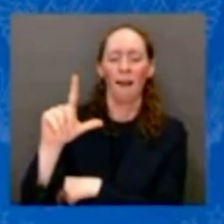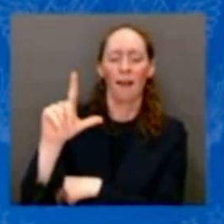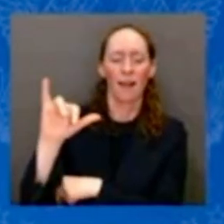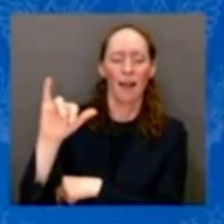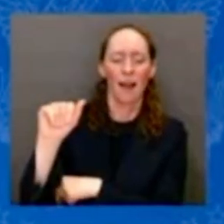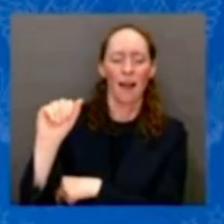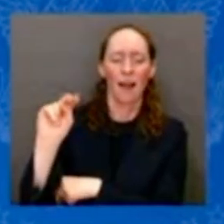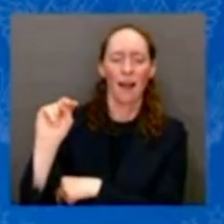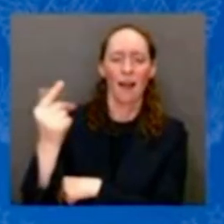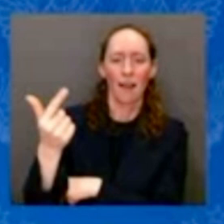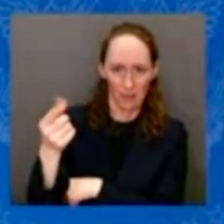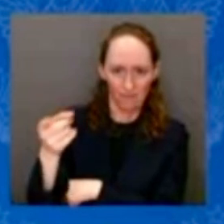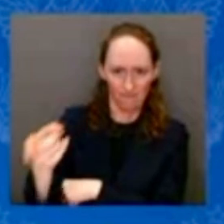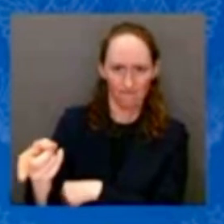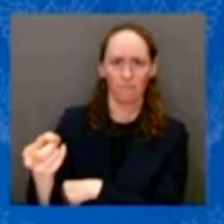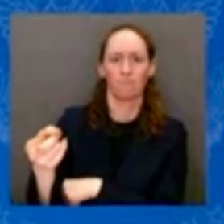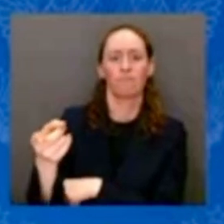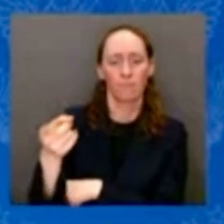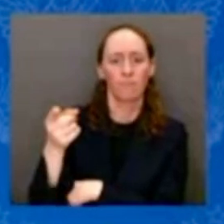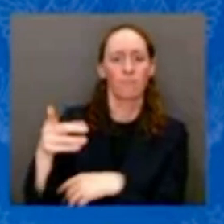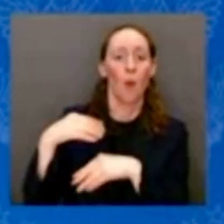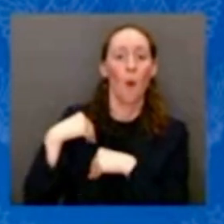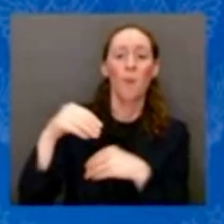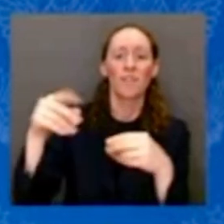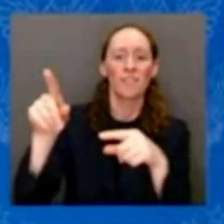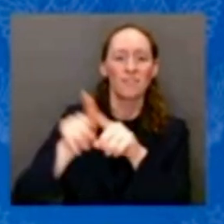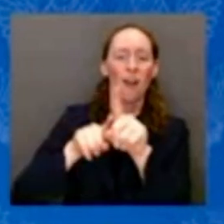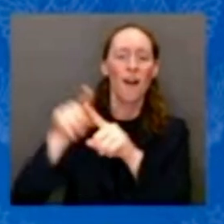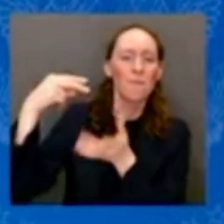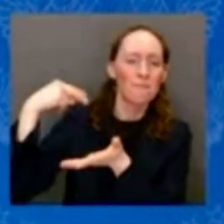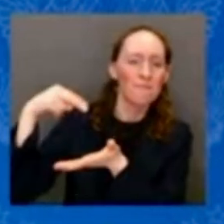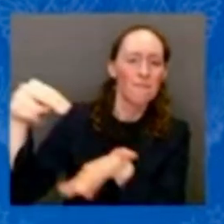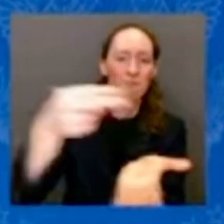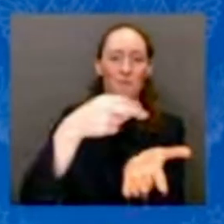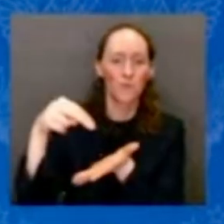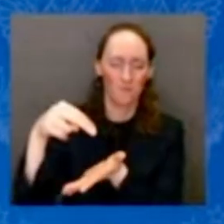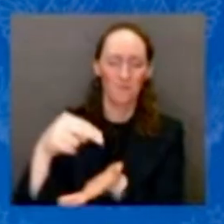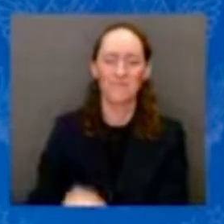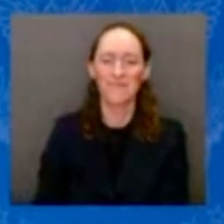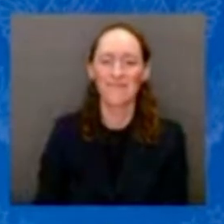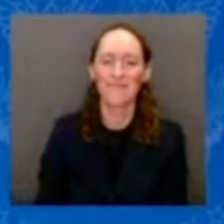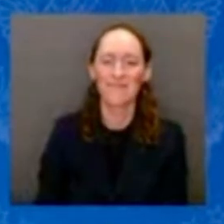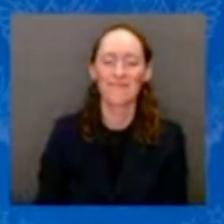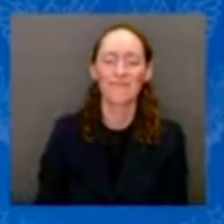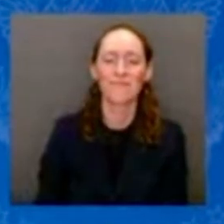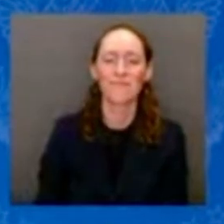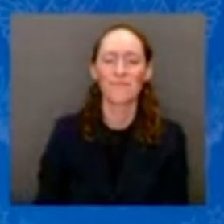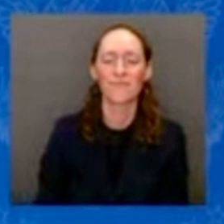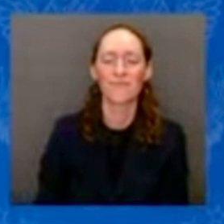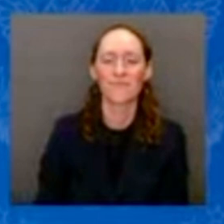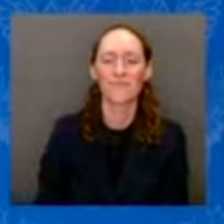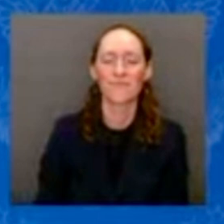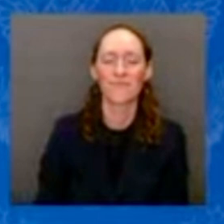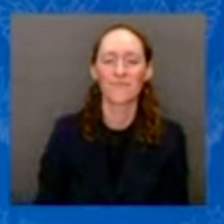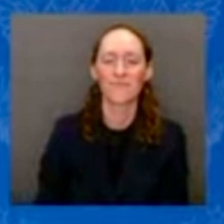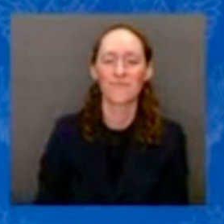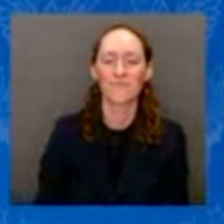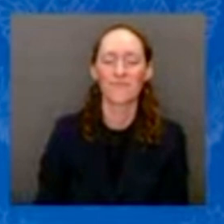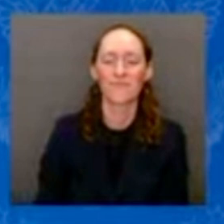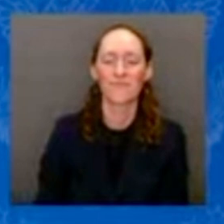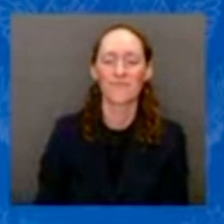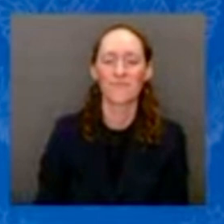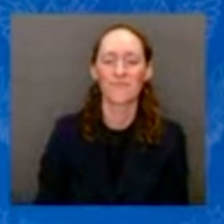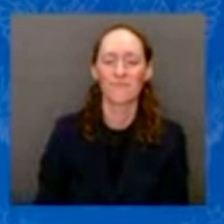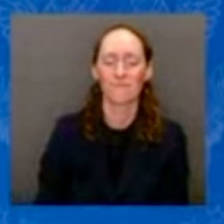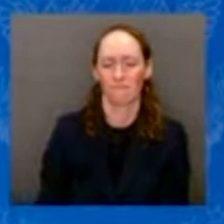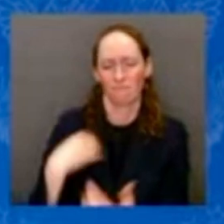heart into creating a warm, welcome space to bring the community together, especially seniors.